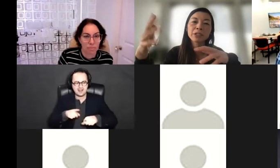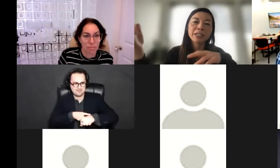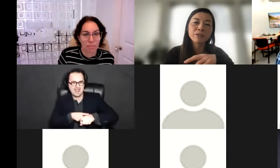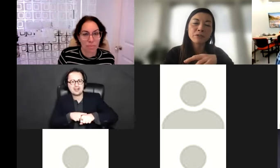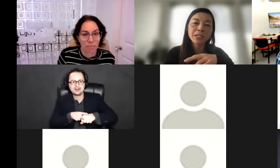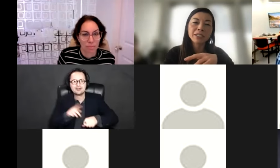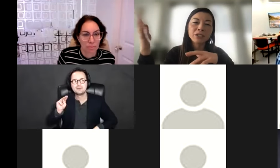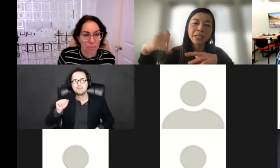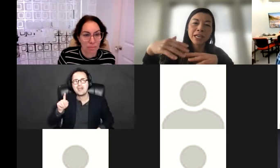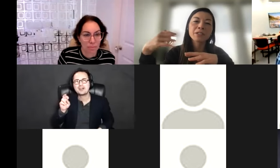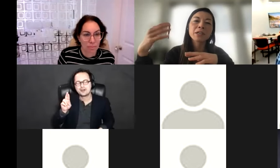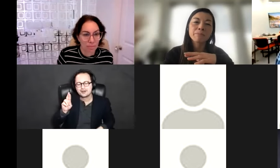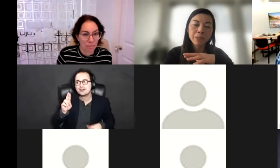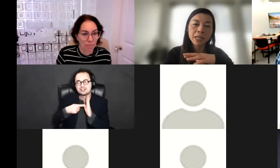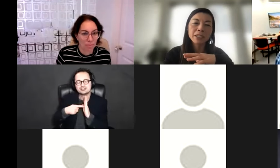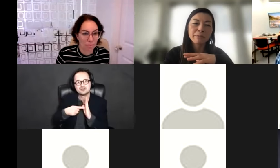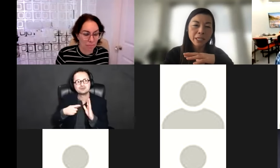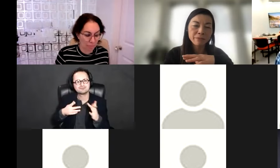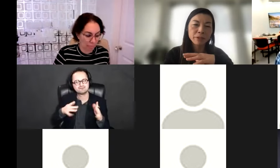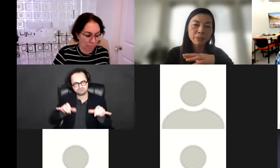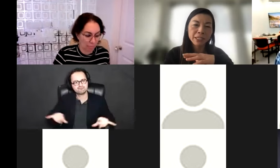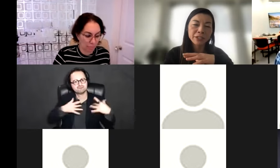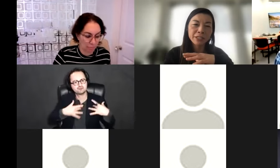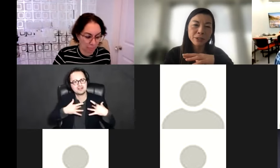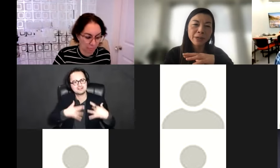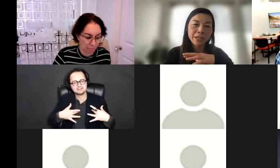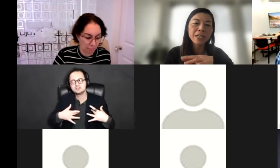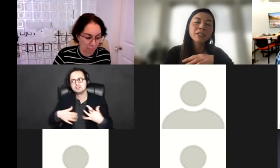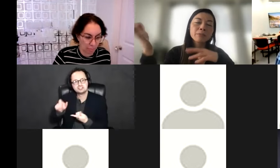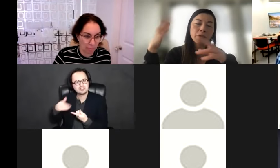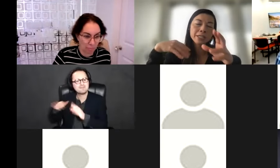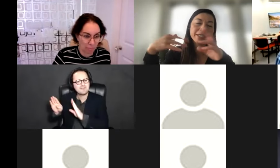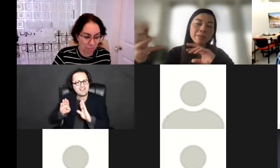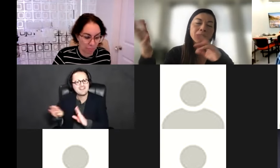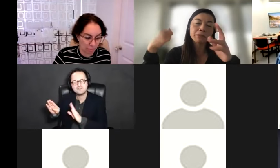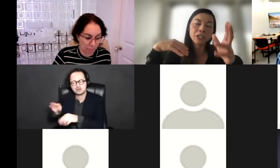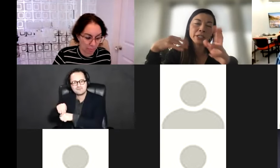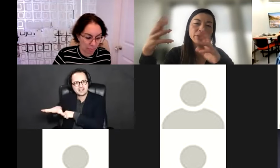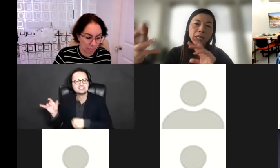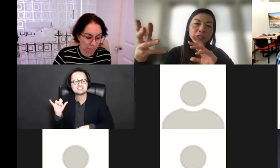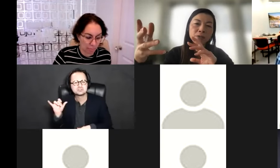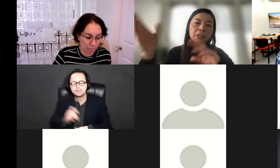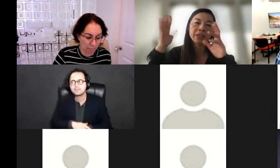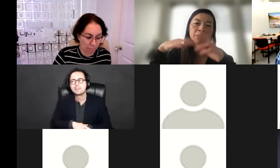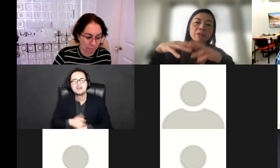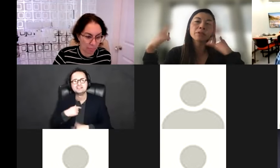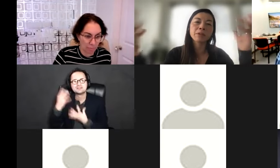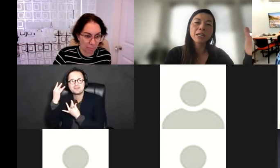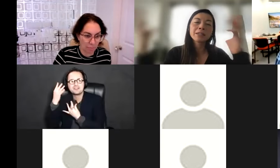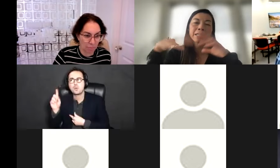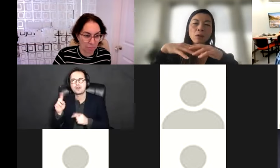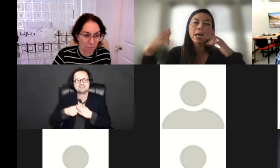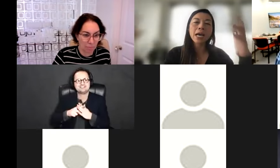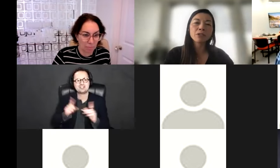shows similar kind of trends should have some kind of behavioral implications as well. So I'm trying to think about chicken or egg story, and then